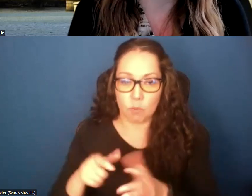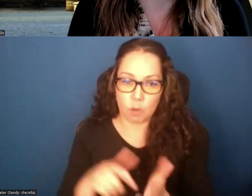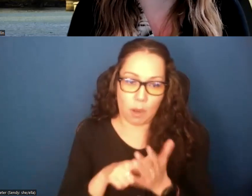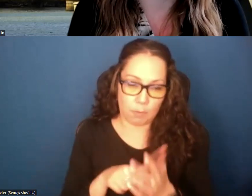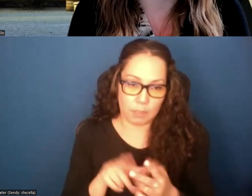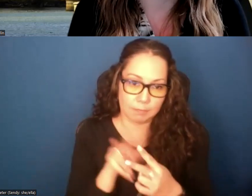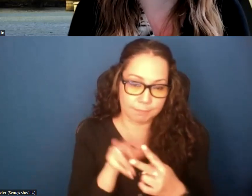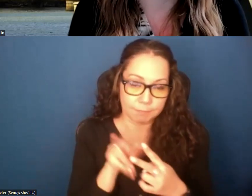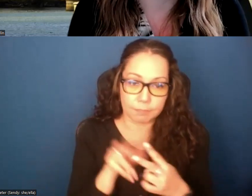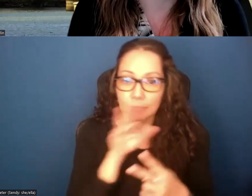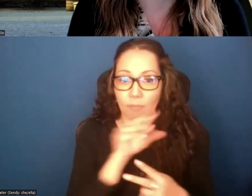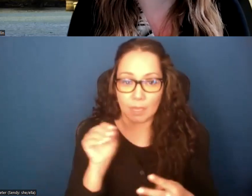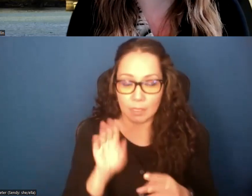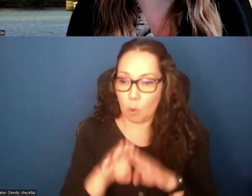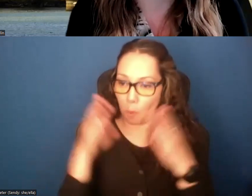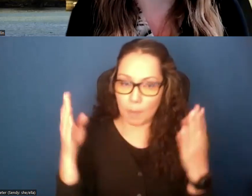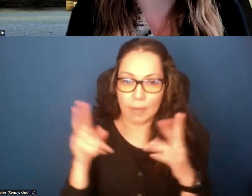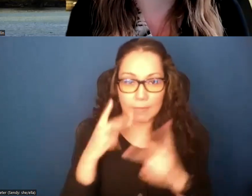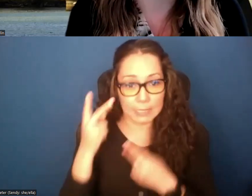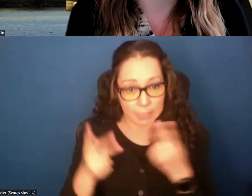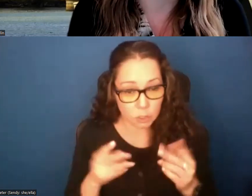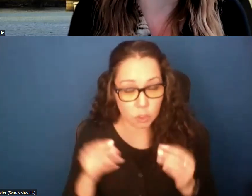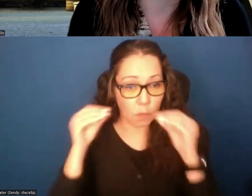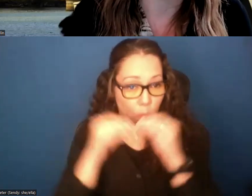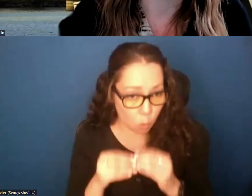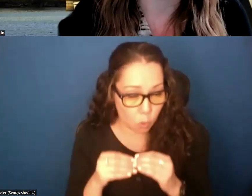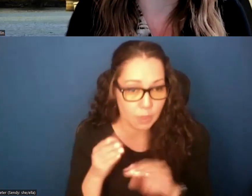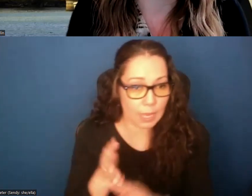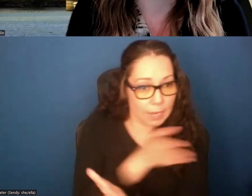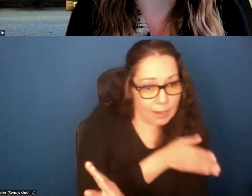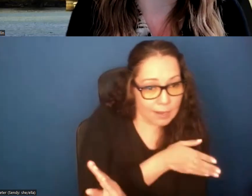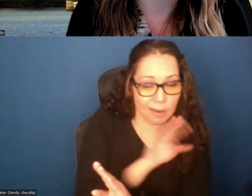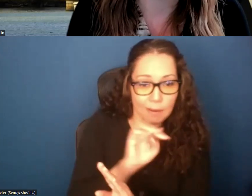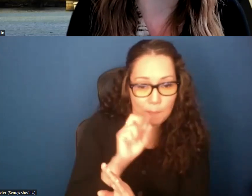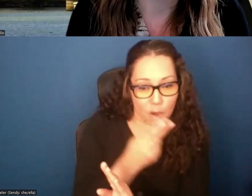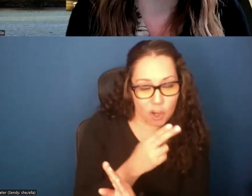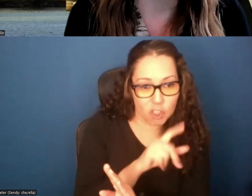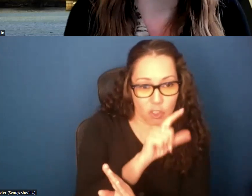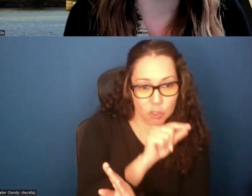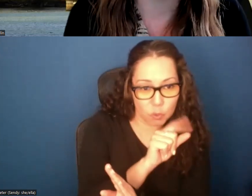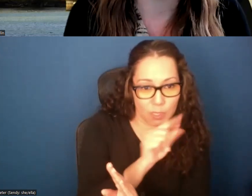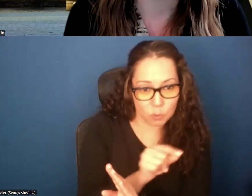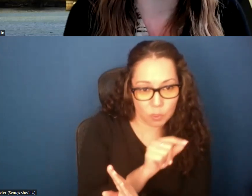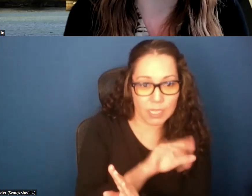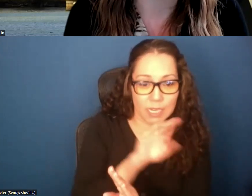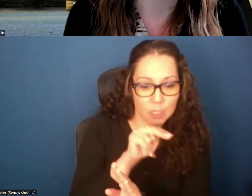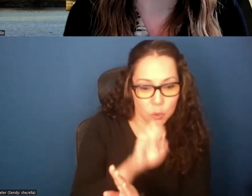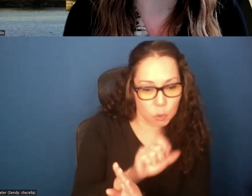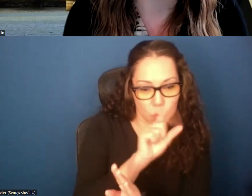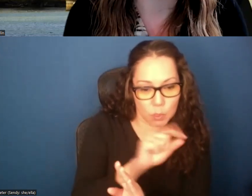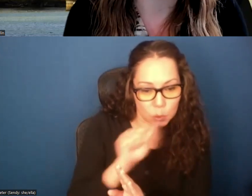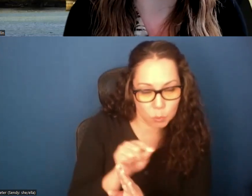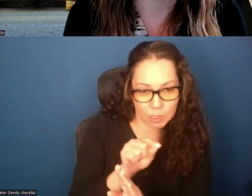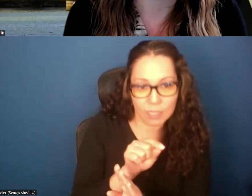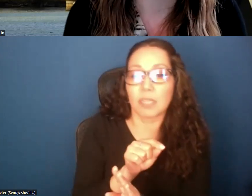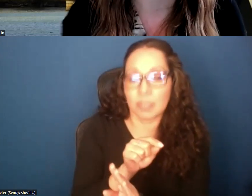guidance really opened up visitation more than it had been in June of 2020 for individuals